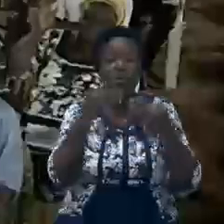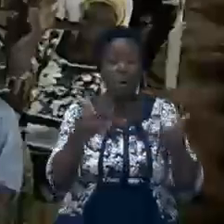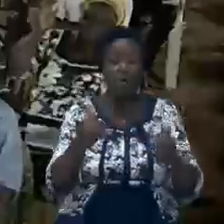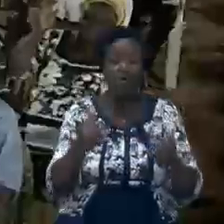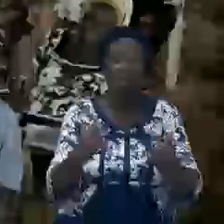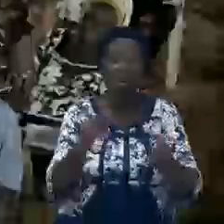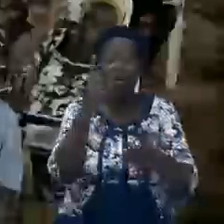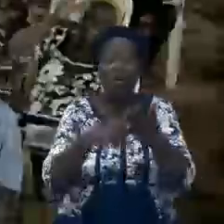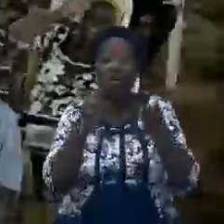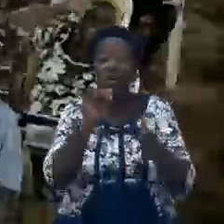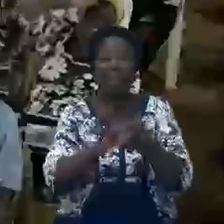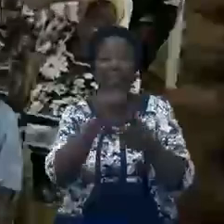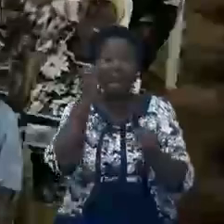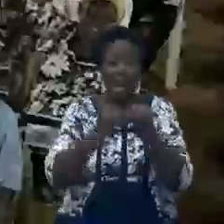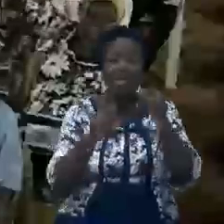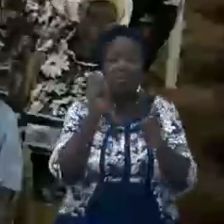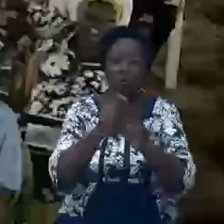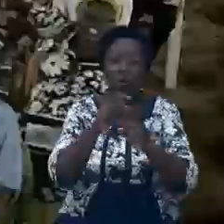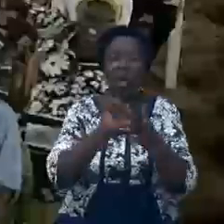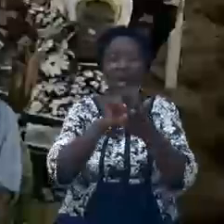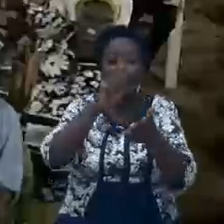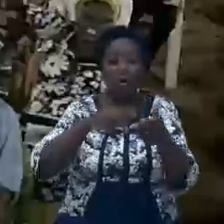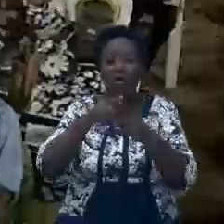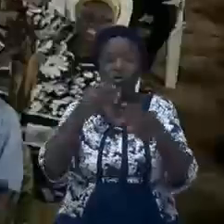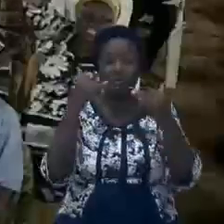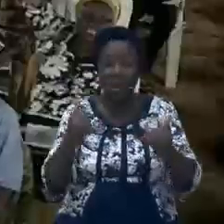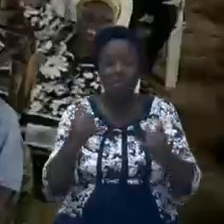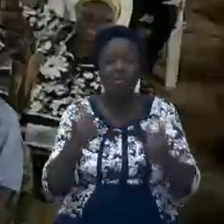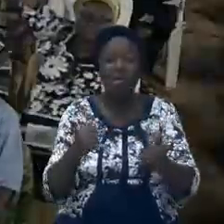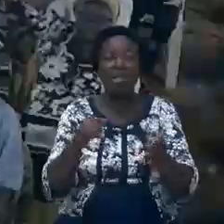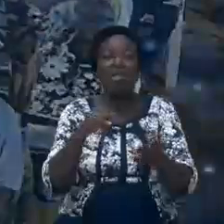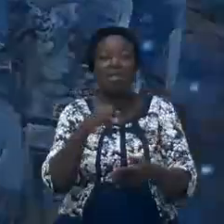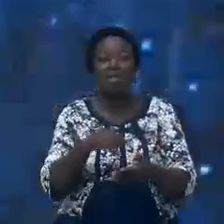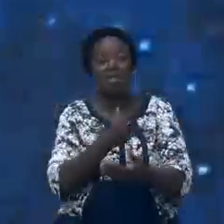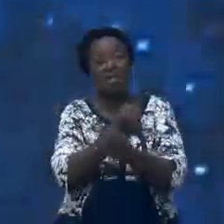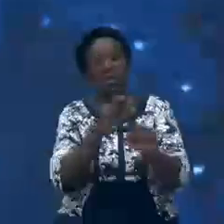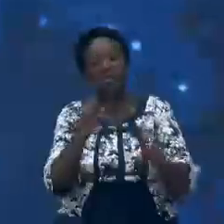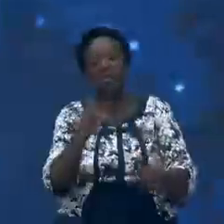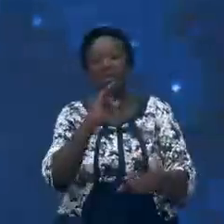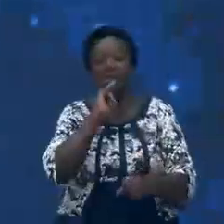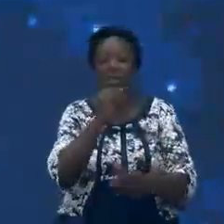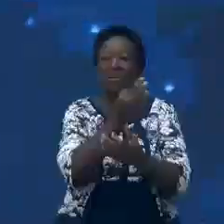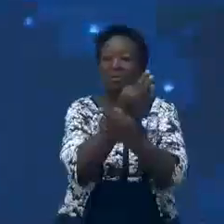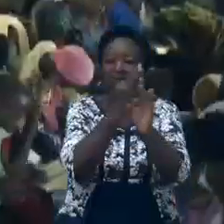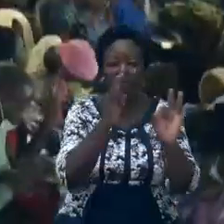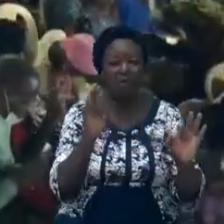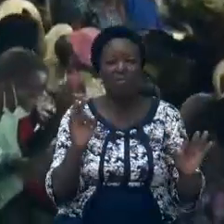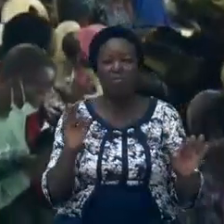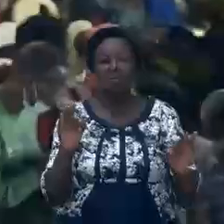last word that I've read to you there? I said, what's the last word I read to you there?